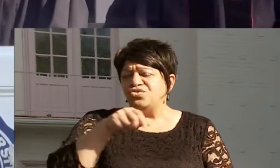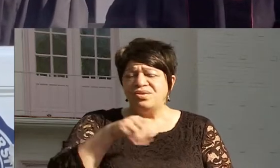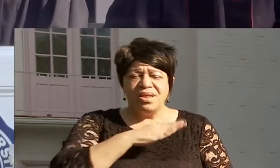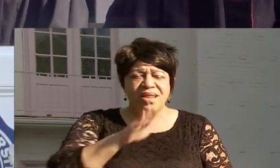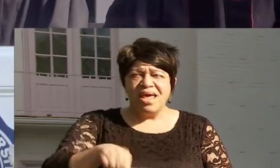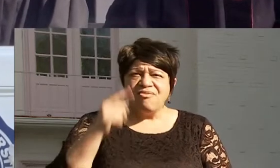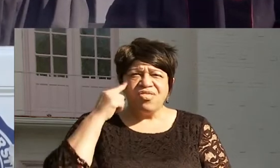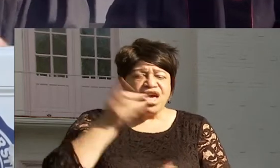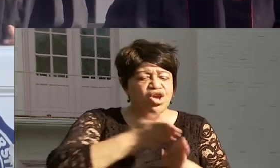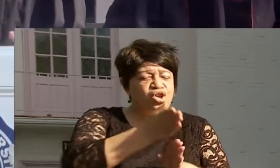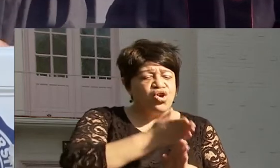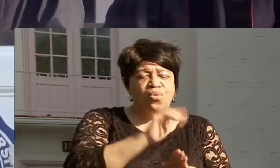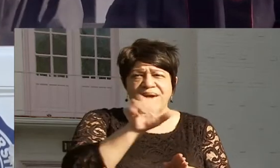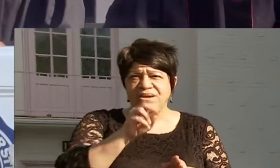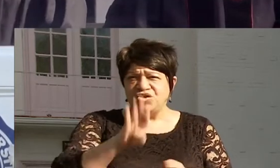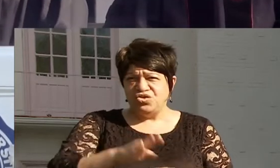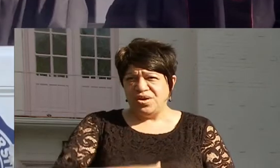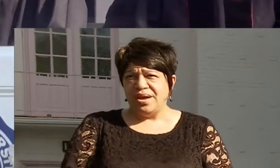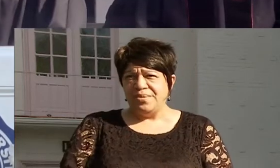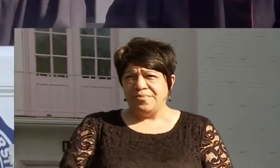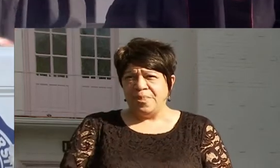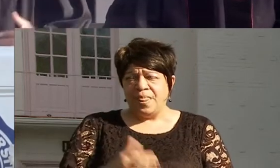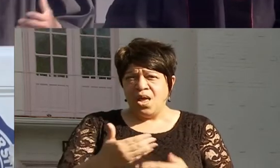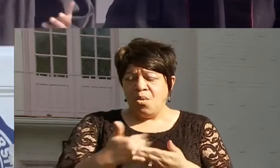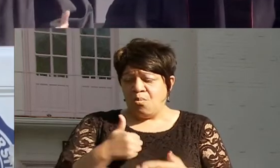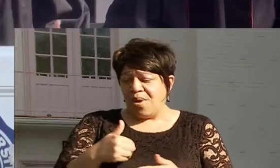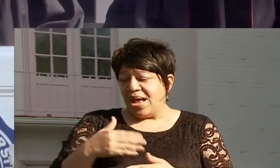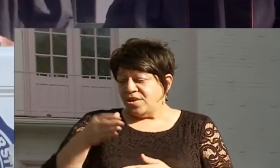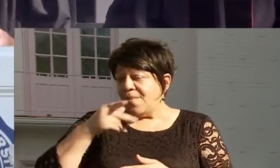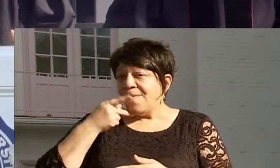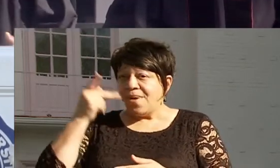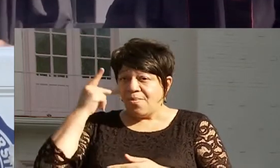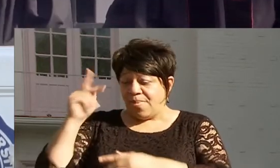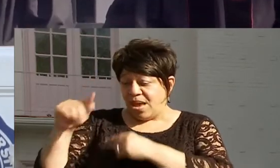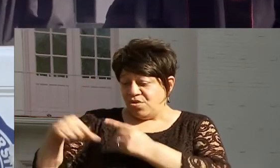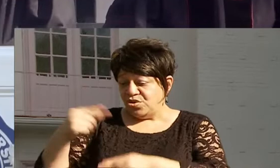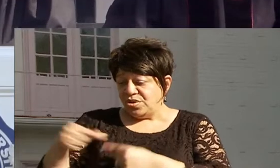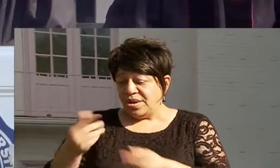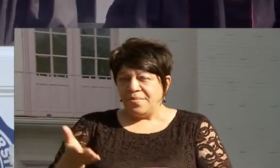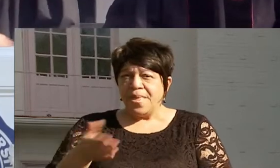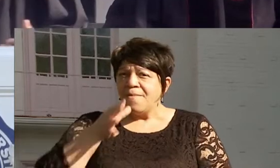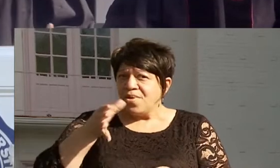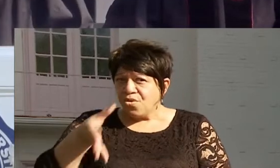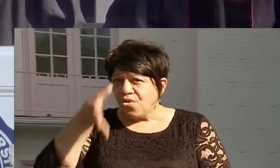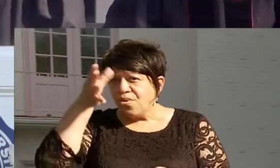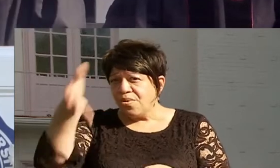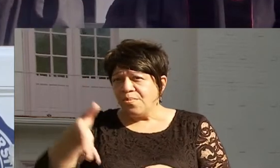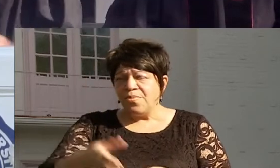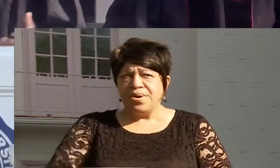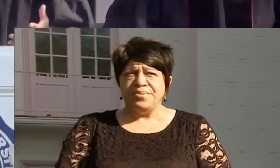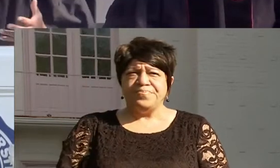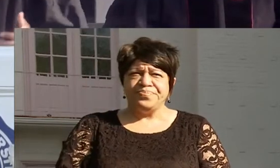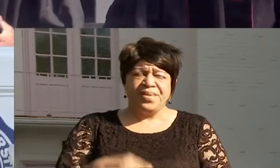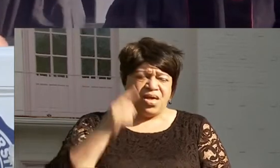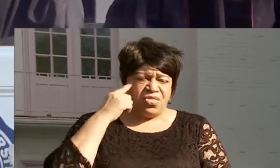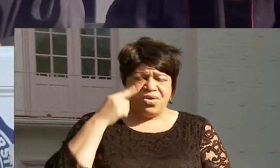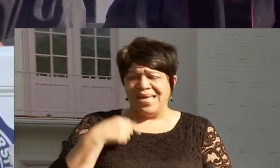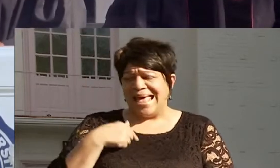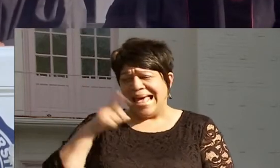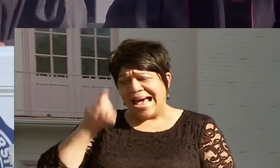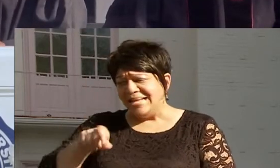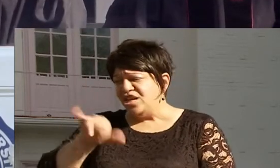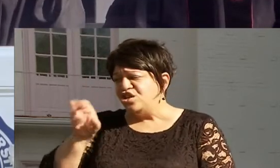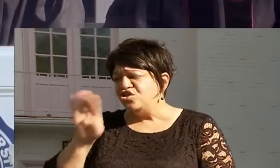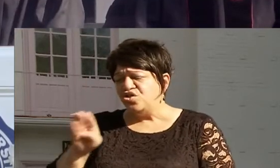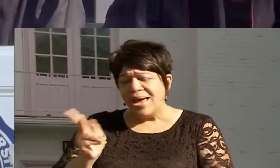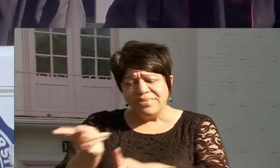job. That being said, prior to their generation, many folks, my grandparents included, were of the ilk that I just need a job to take